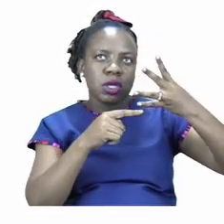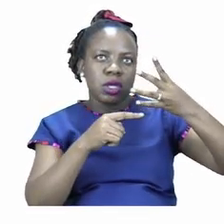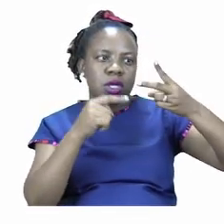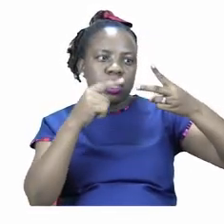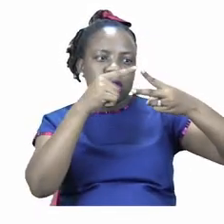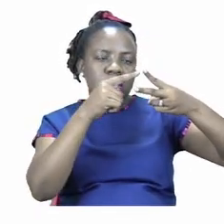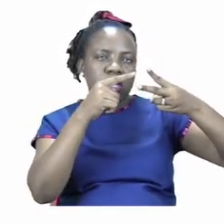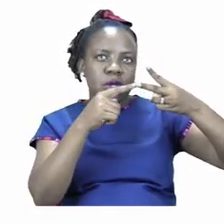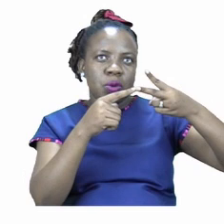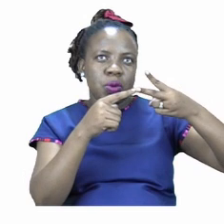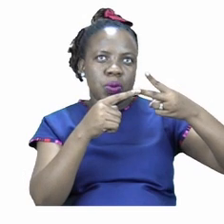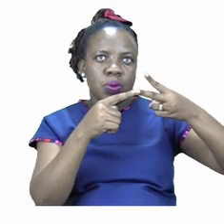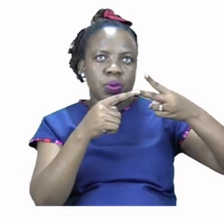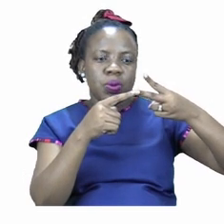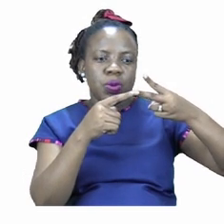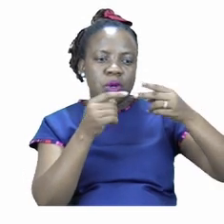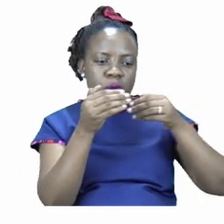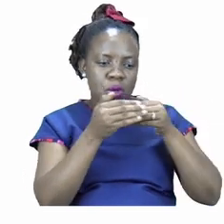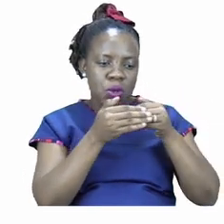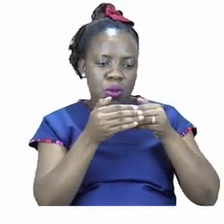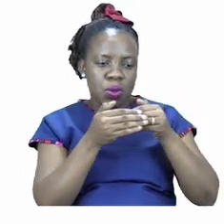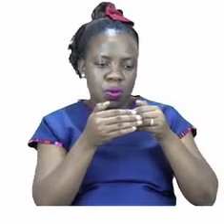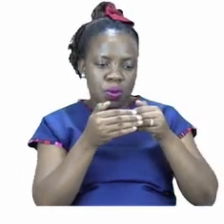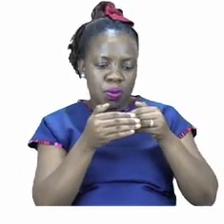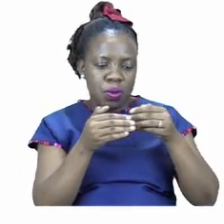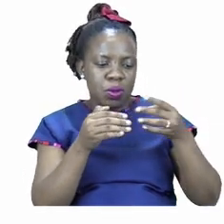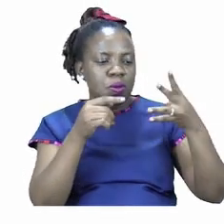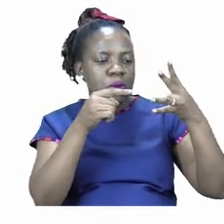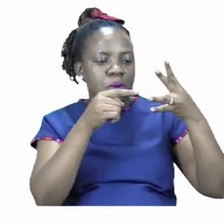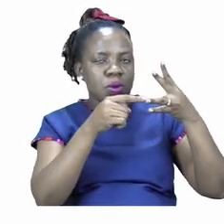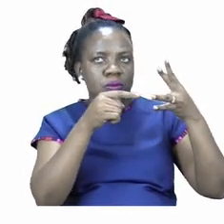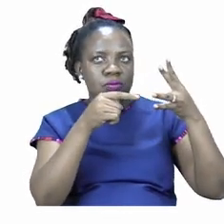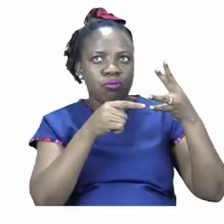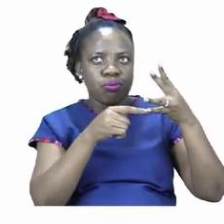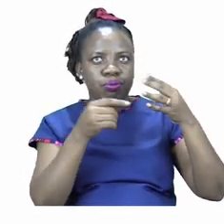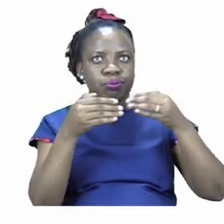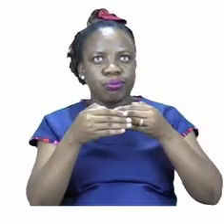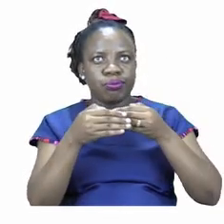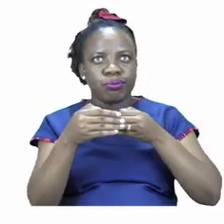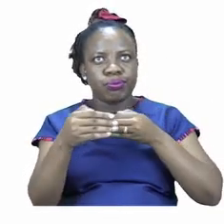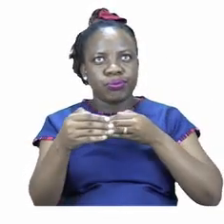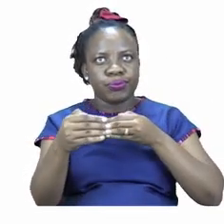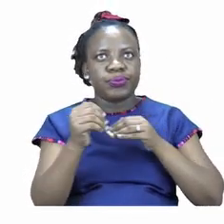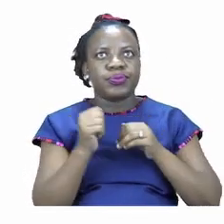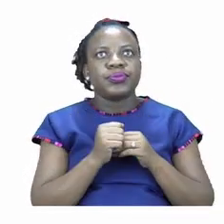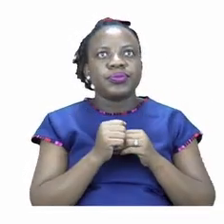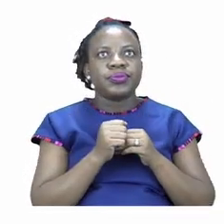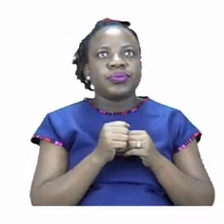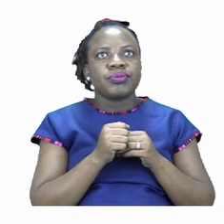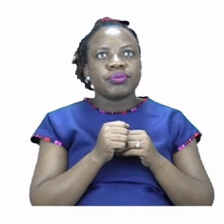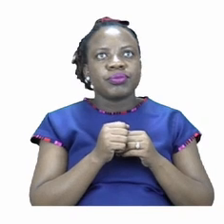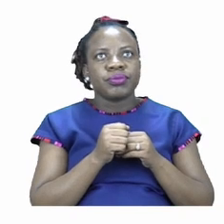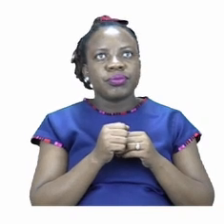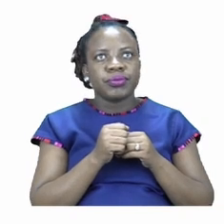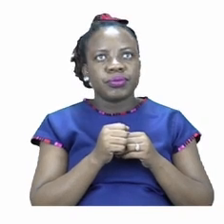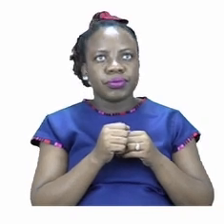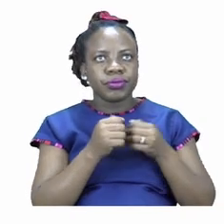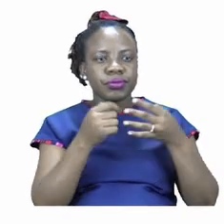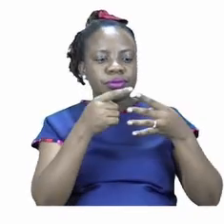exercise. It says, match the word on the left to the correct definition on the